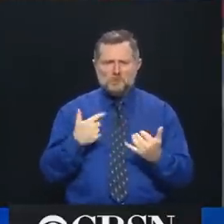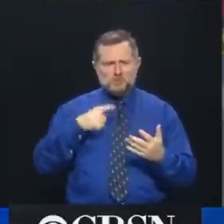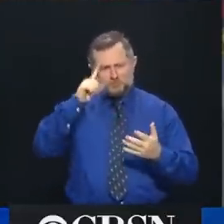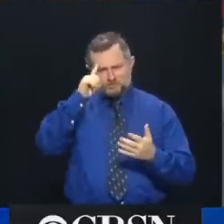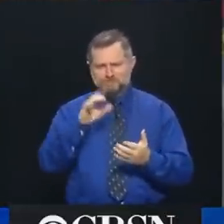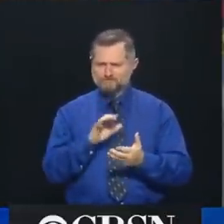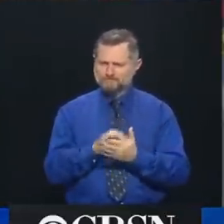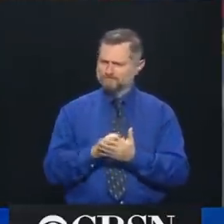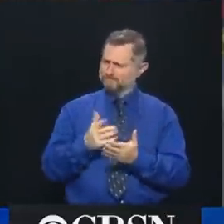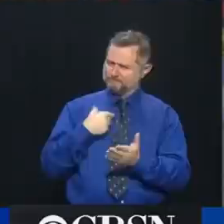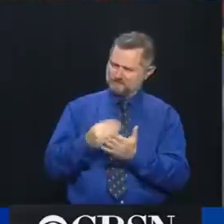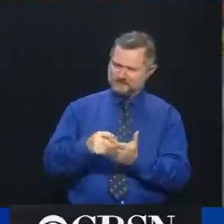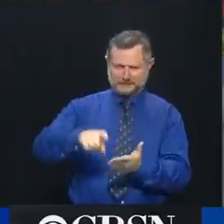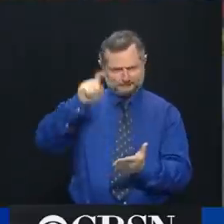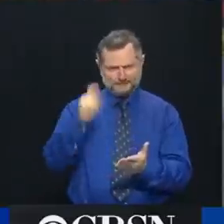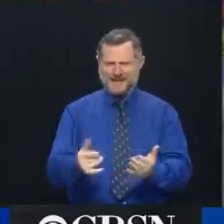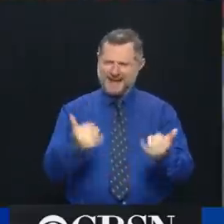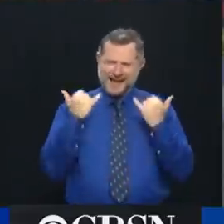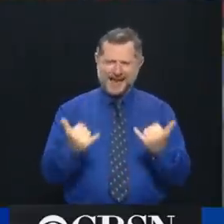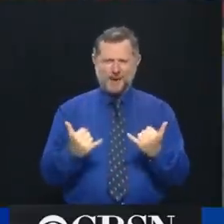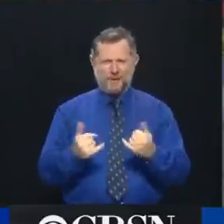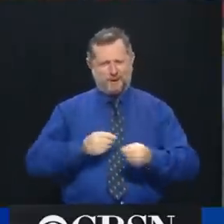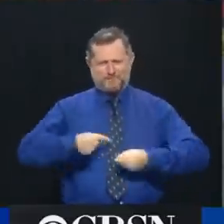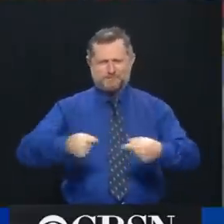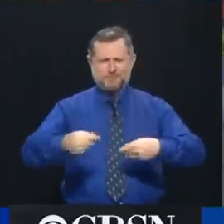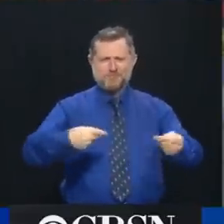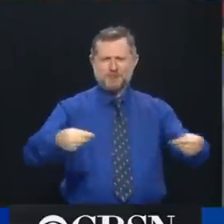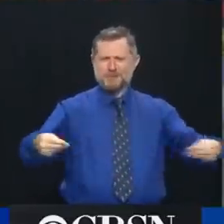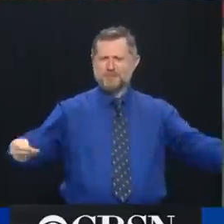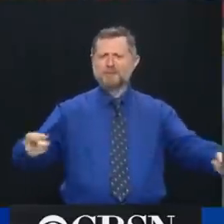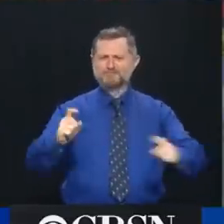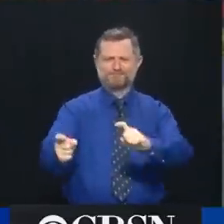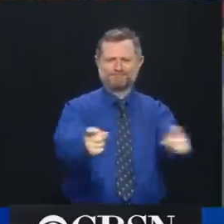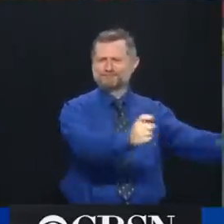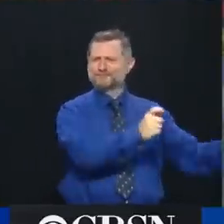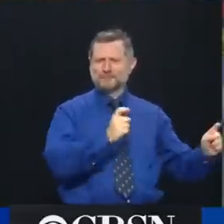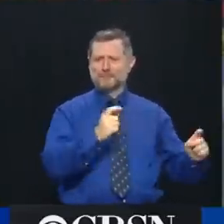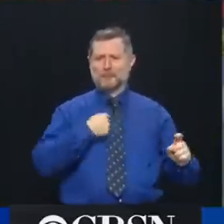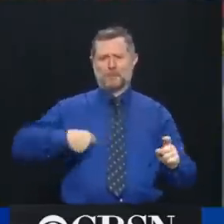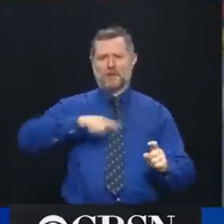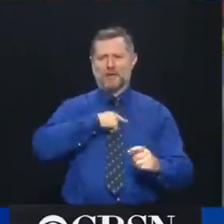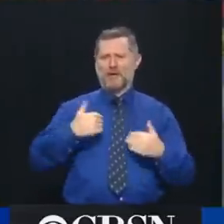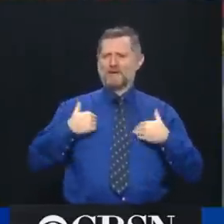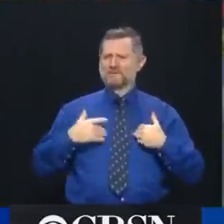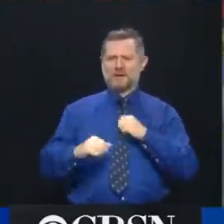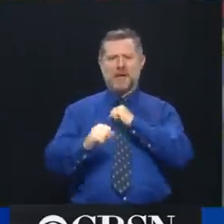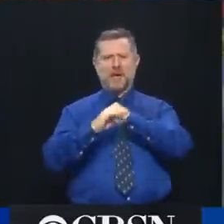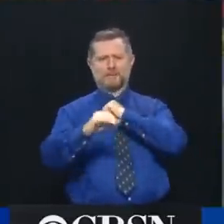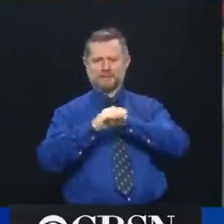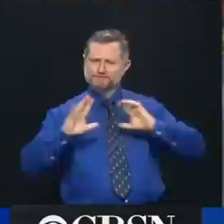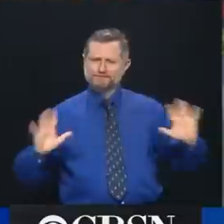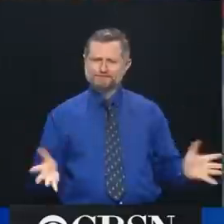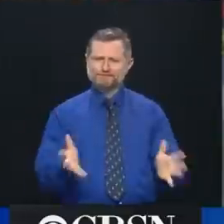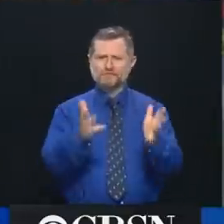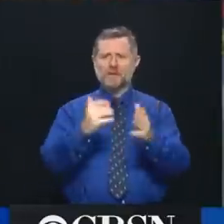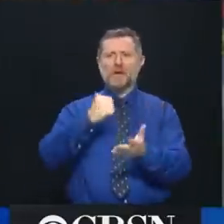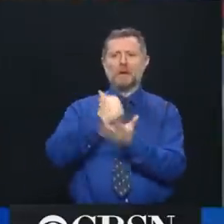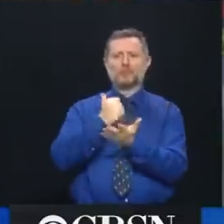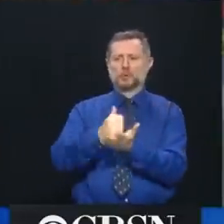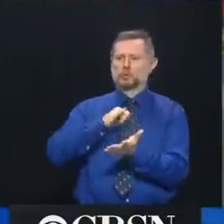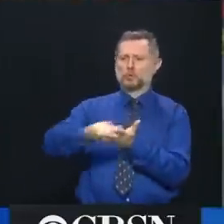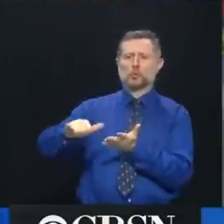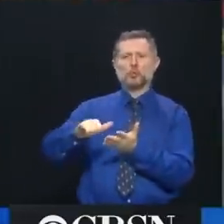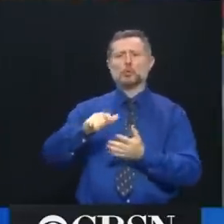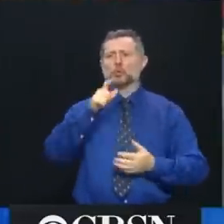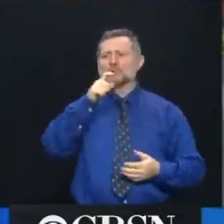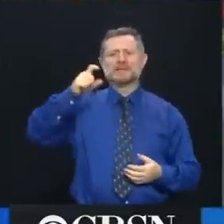out to the people in need we're launching a new targeted campaign to reach more new yorkers on rental relief we're